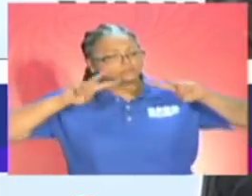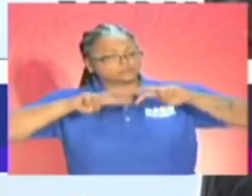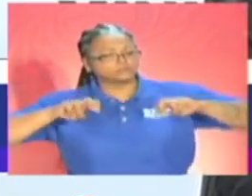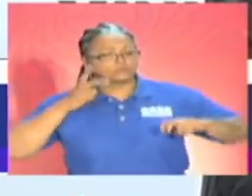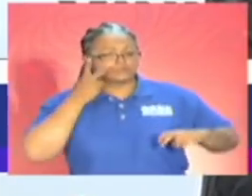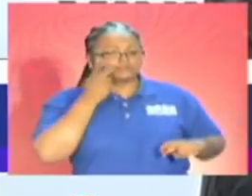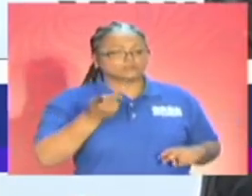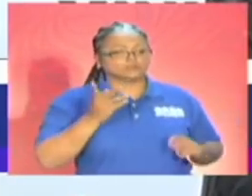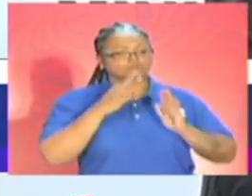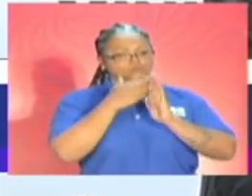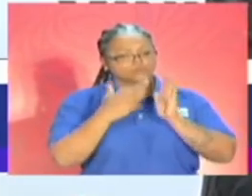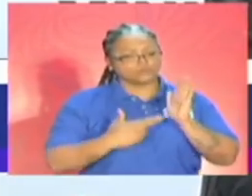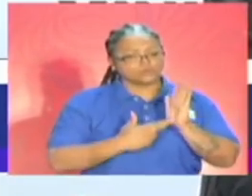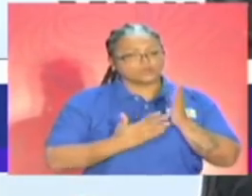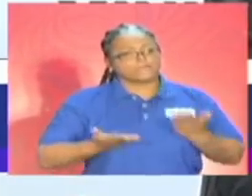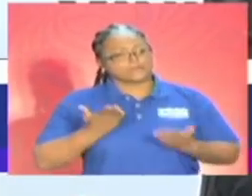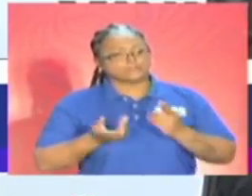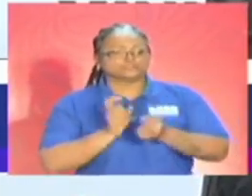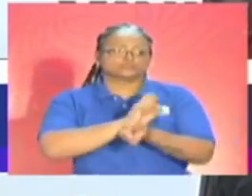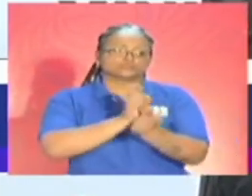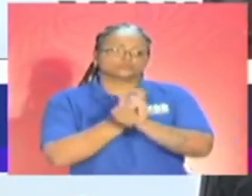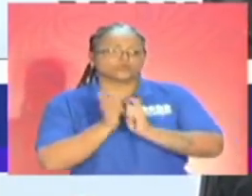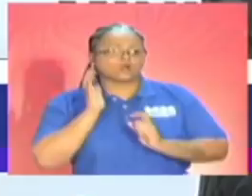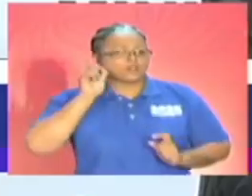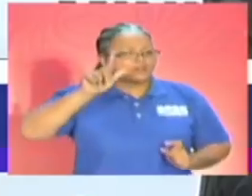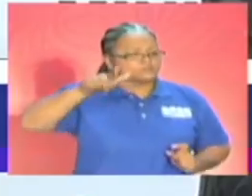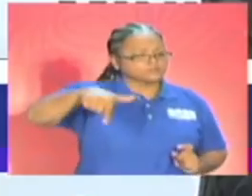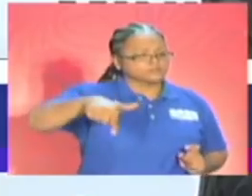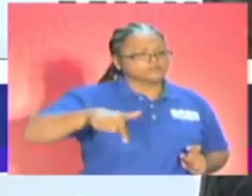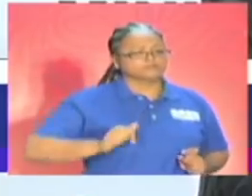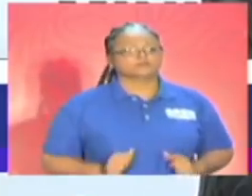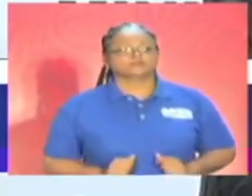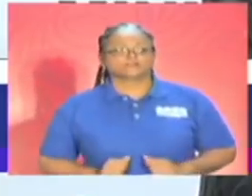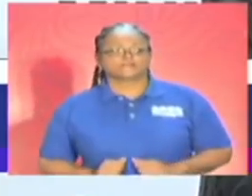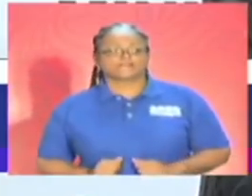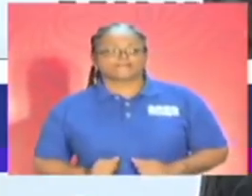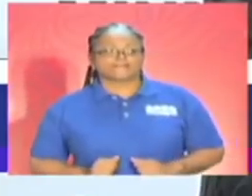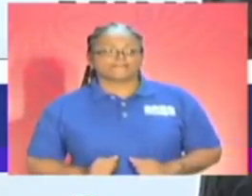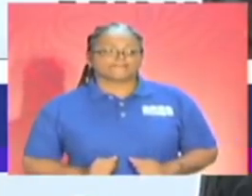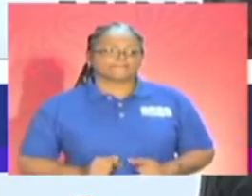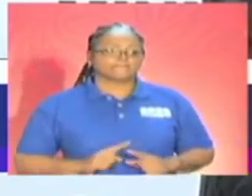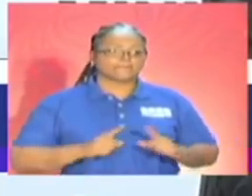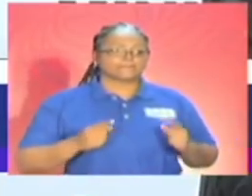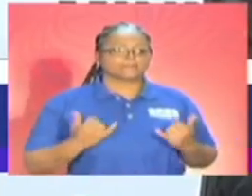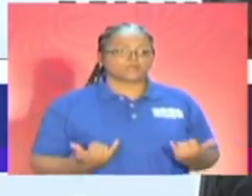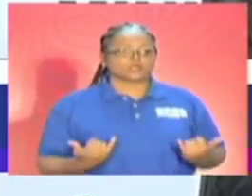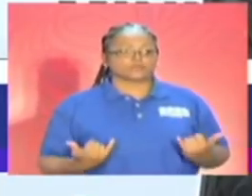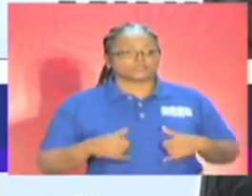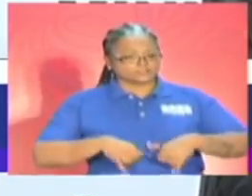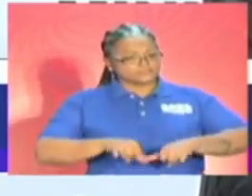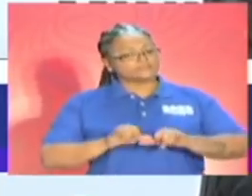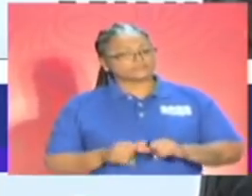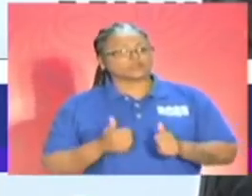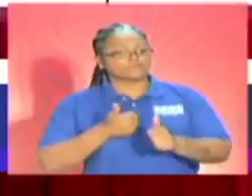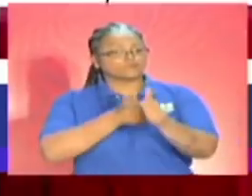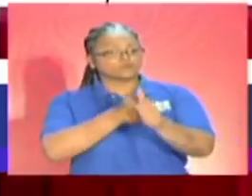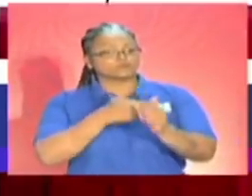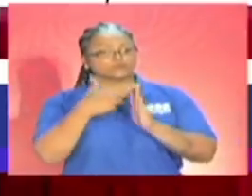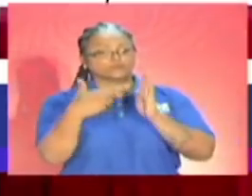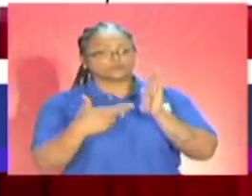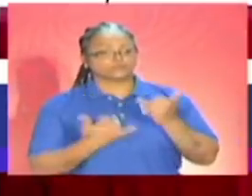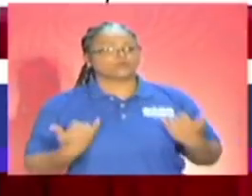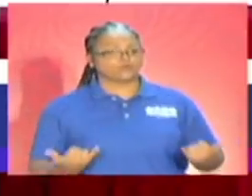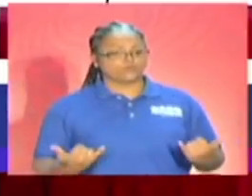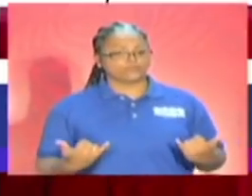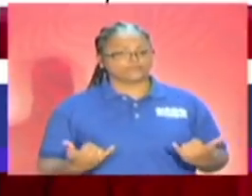and the protocols and, of course, assessing them as time goes by. But for now, we hold with the protocols. Thank you very